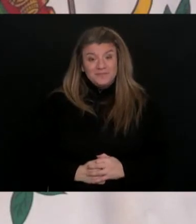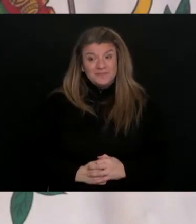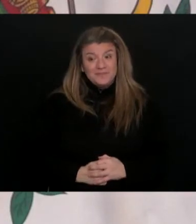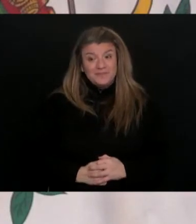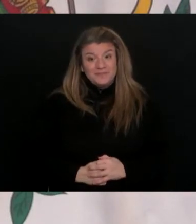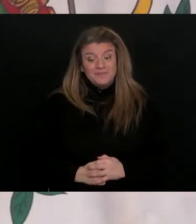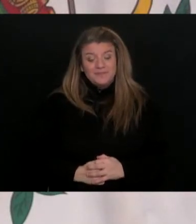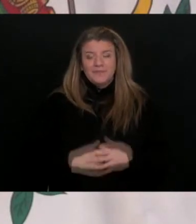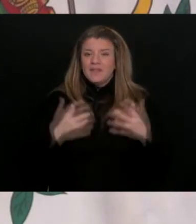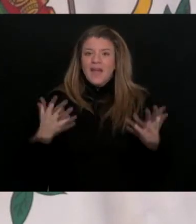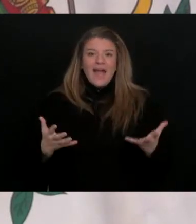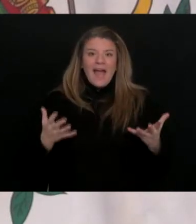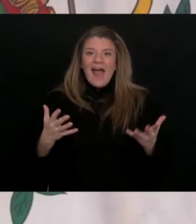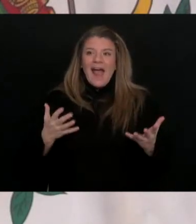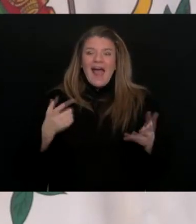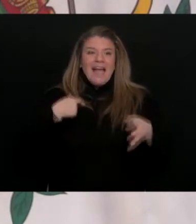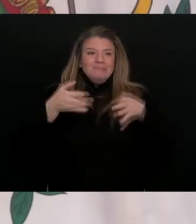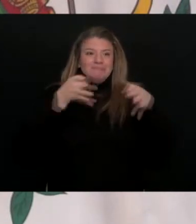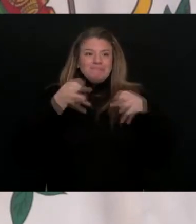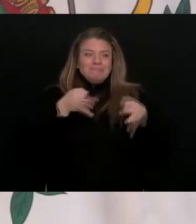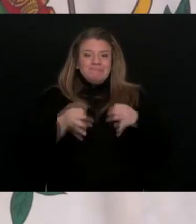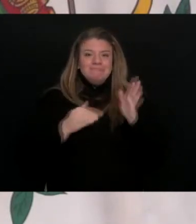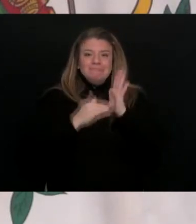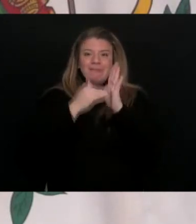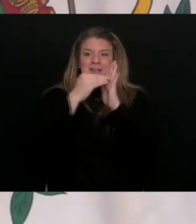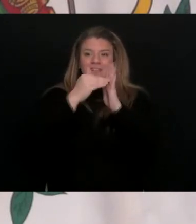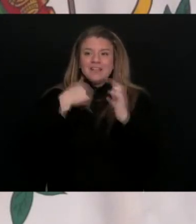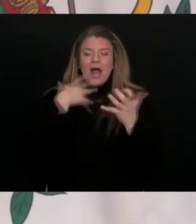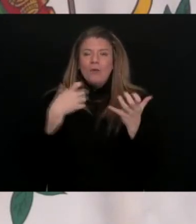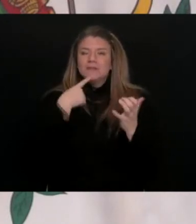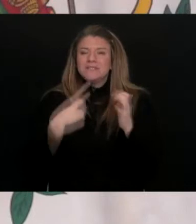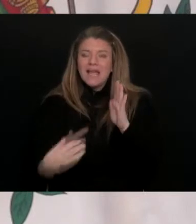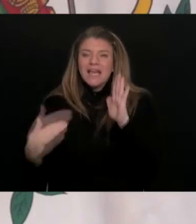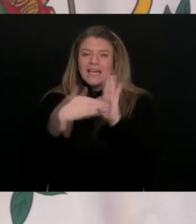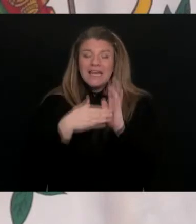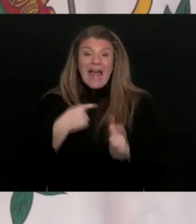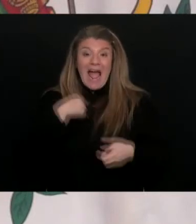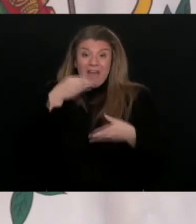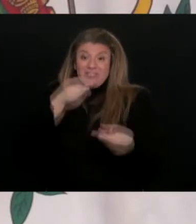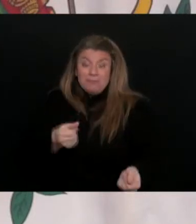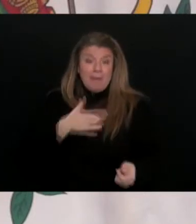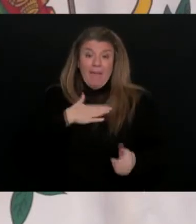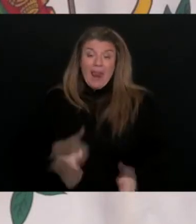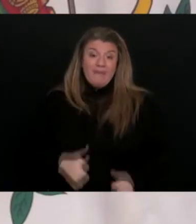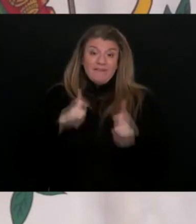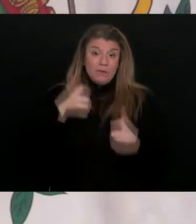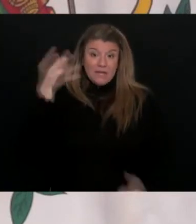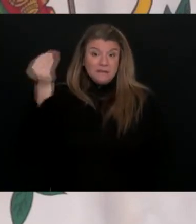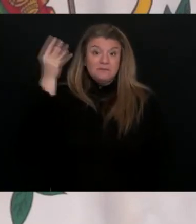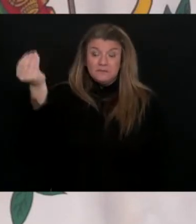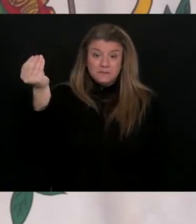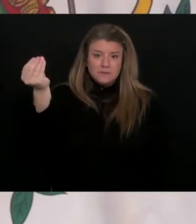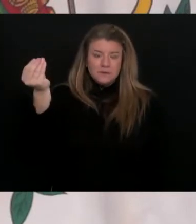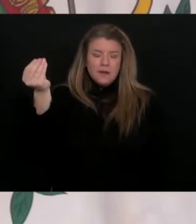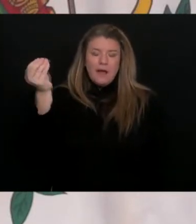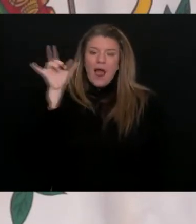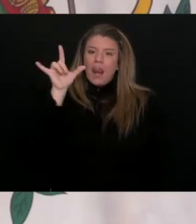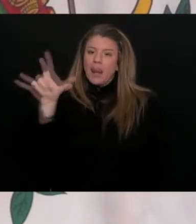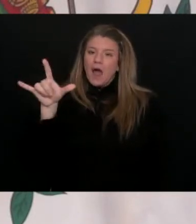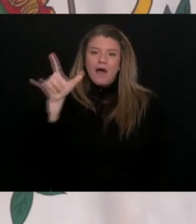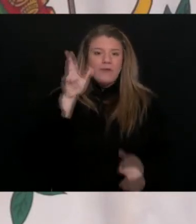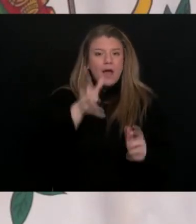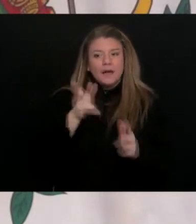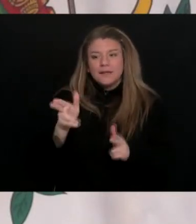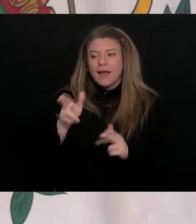I go through this all the time, and I'll just say just real quick. I have spent my life in the outdoors. I love to hunt. I love